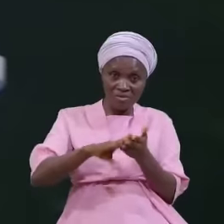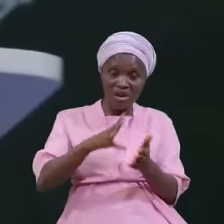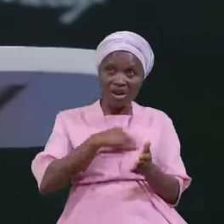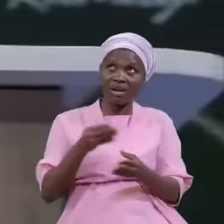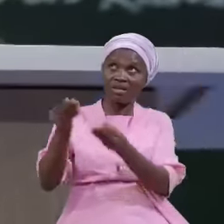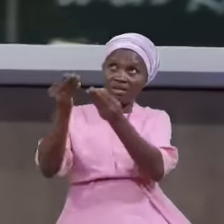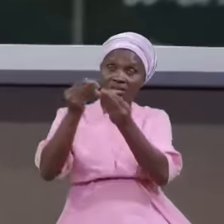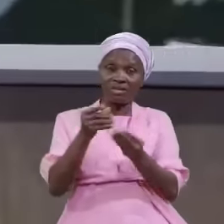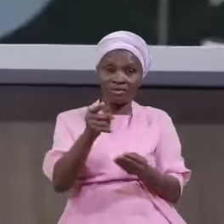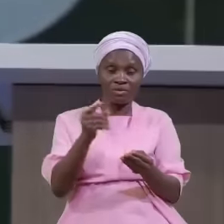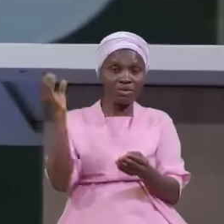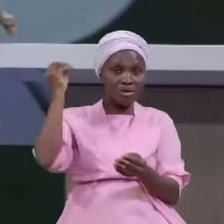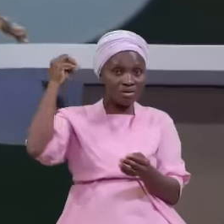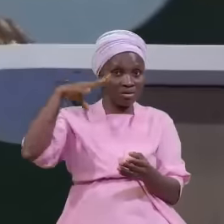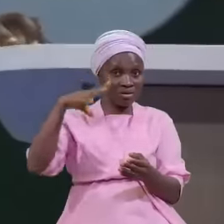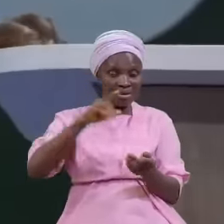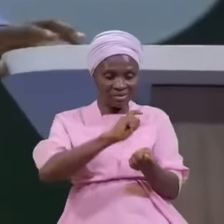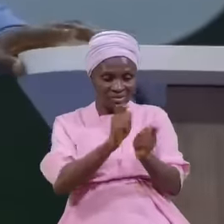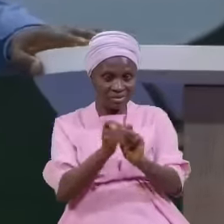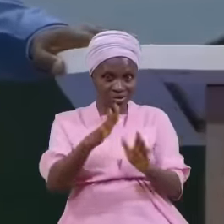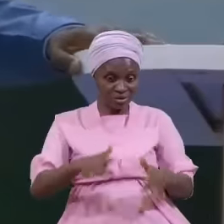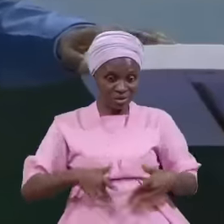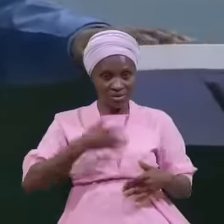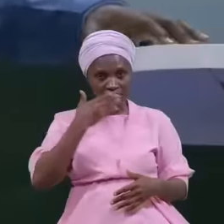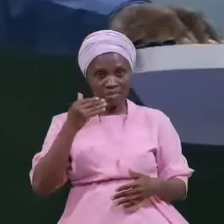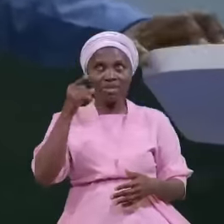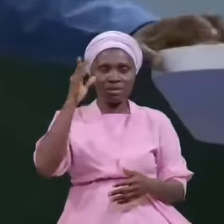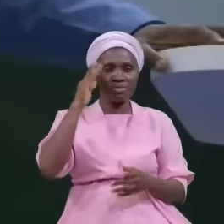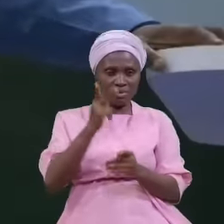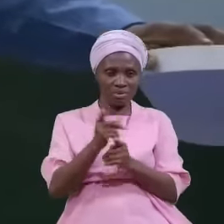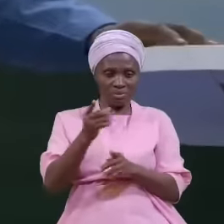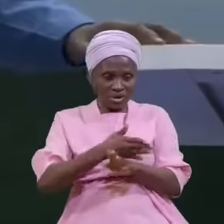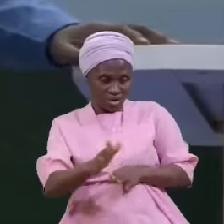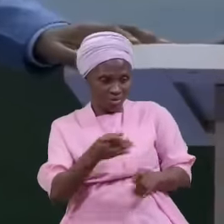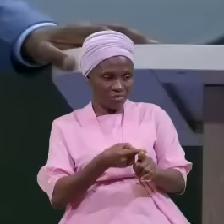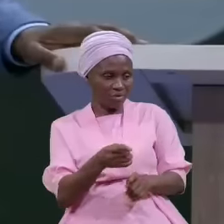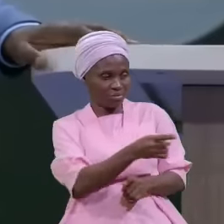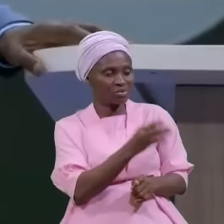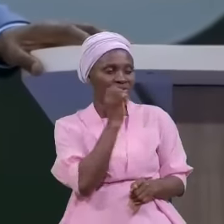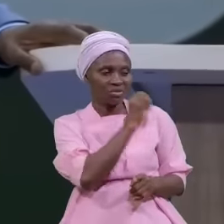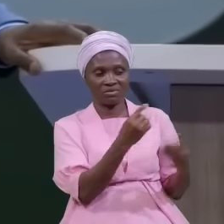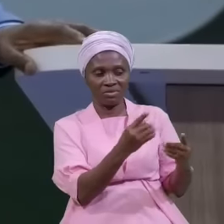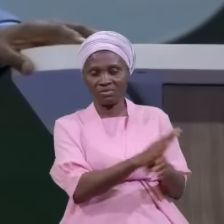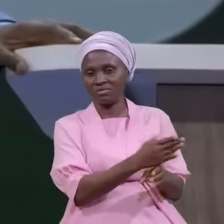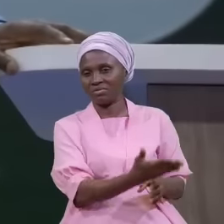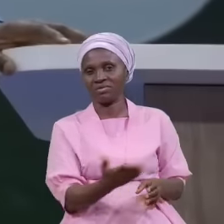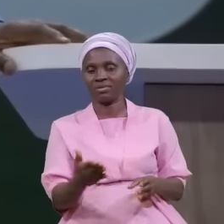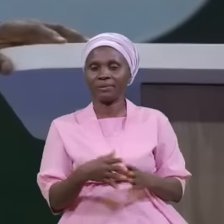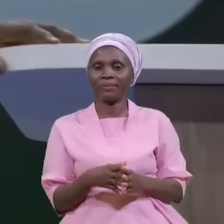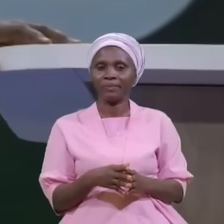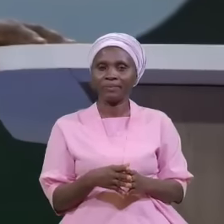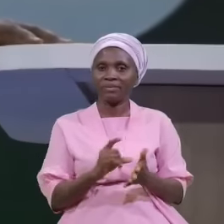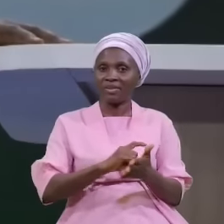life around, it will keep you from those evil things. Look at verse 16.